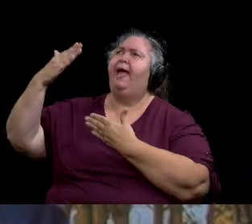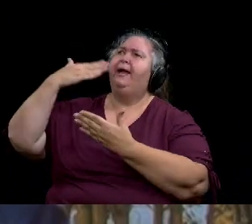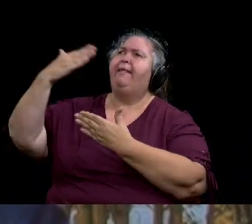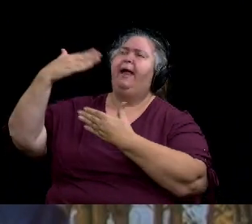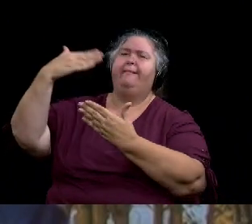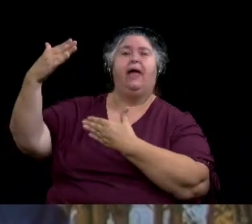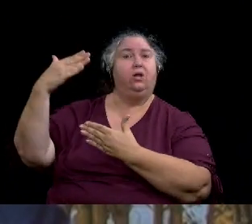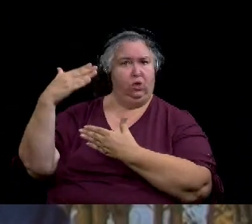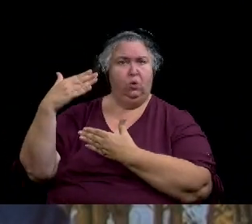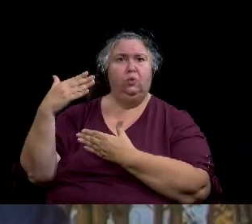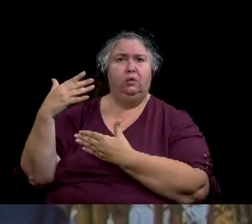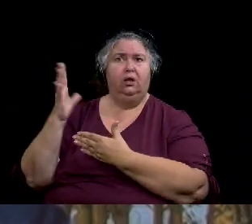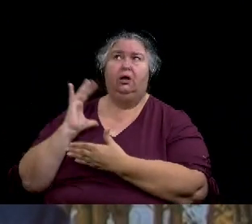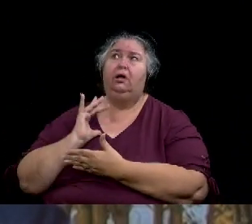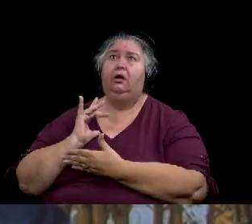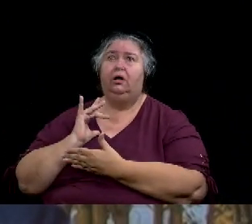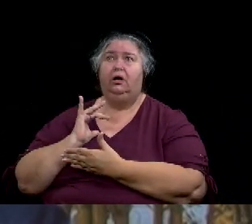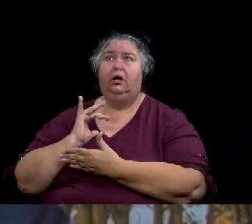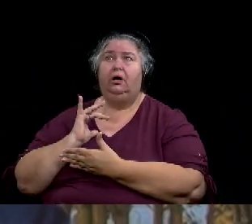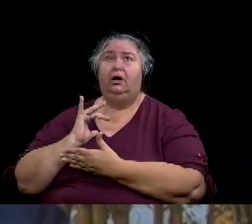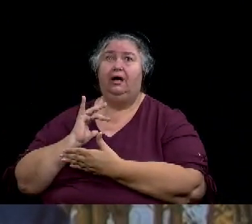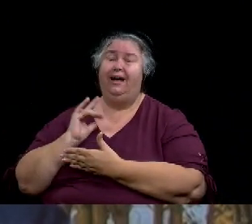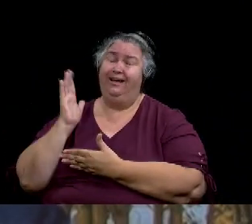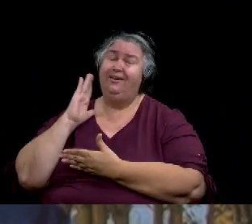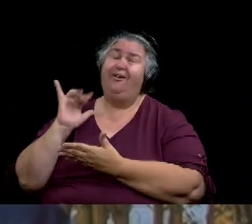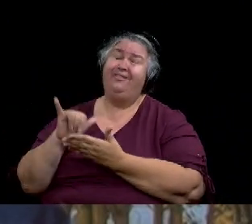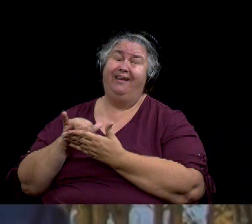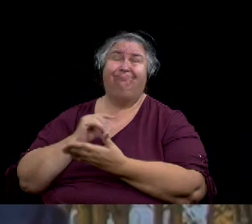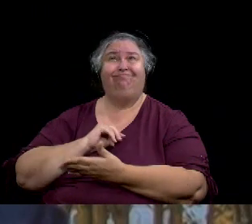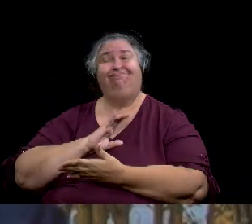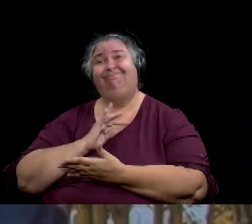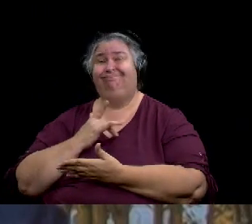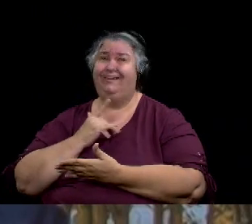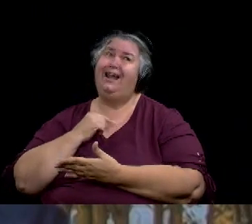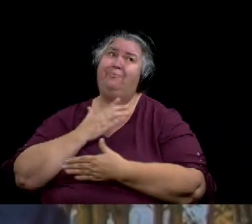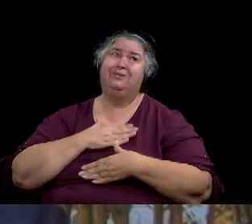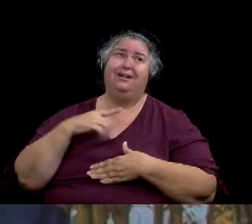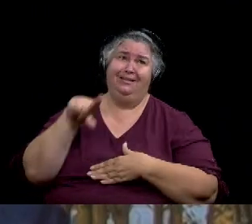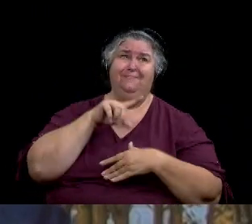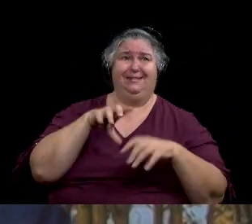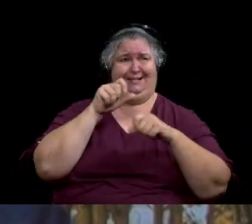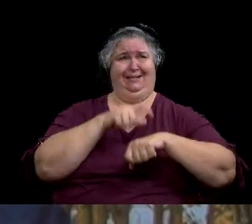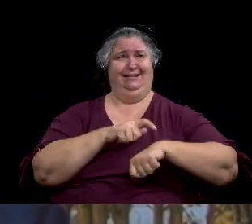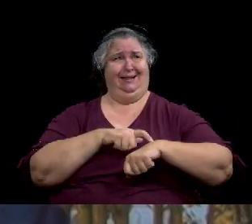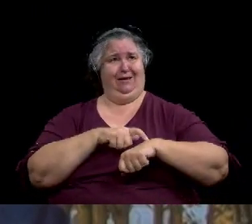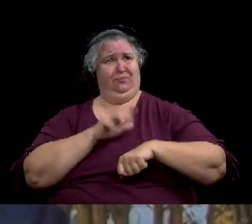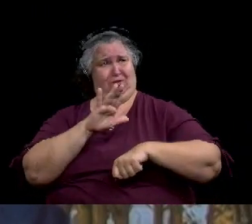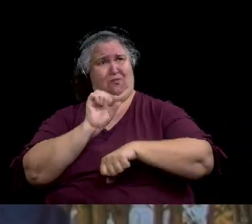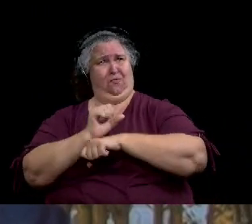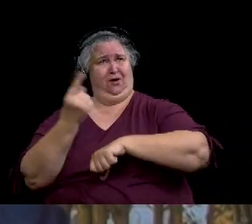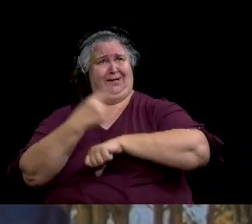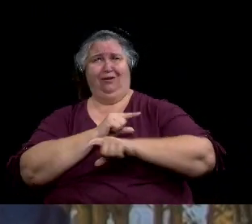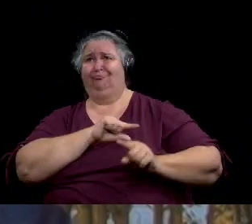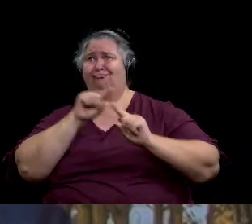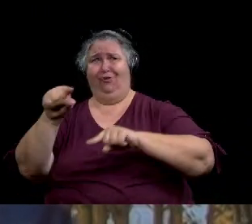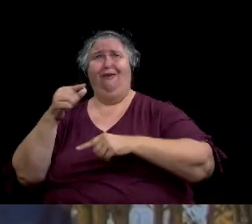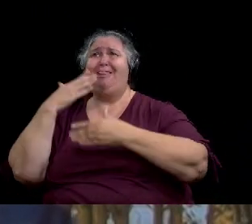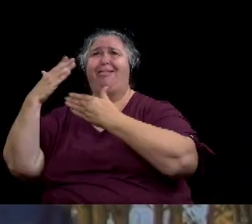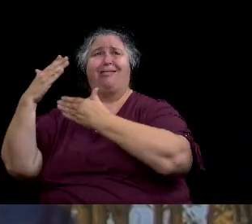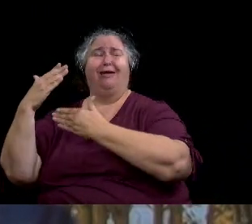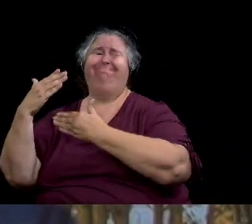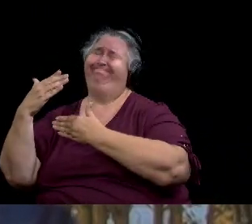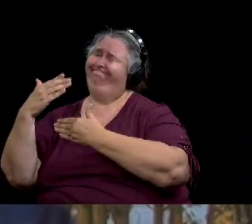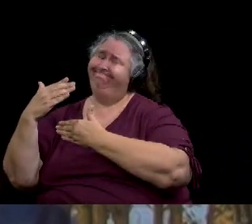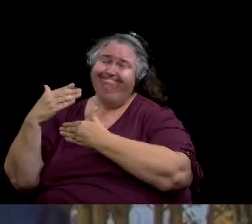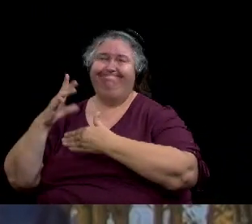workers. I know that kind of thing is really appreciated. I appreciate them taking the time out of their workday to do that.